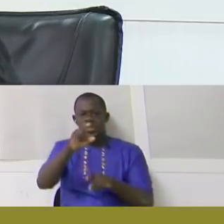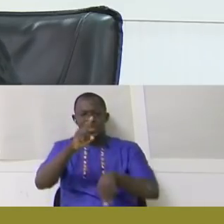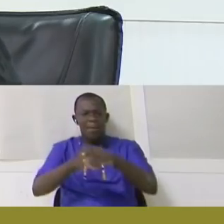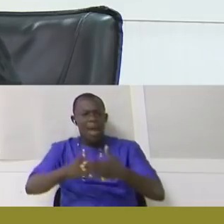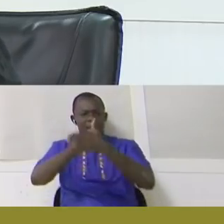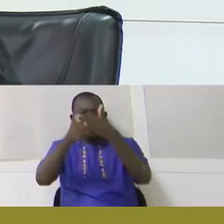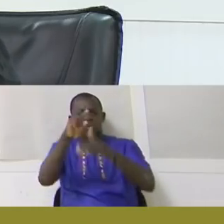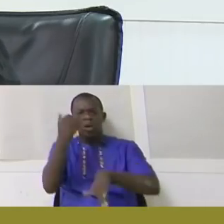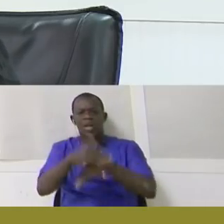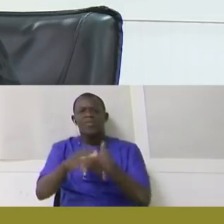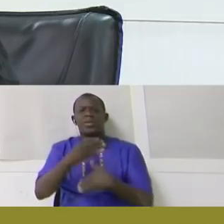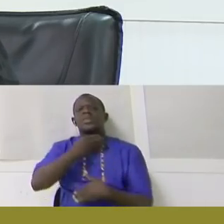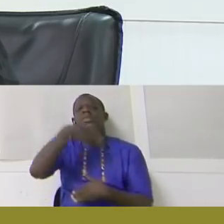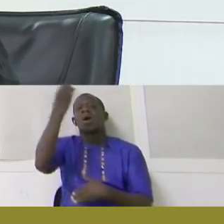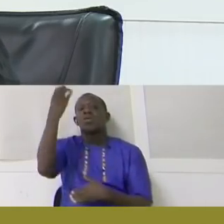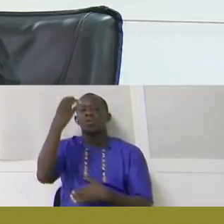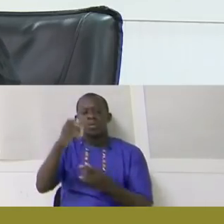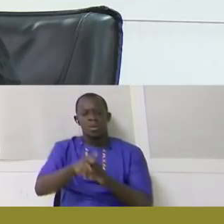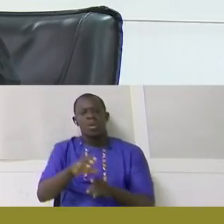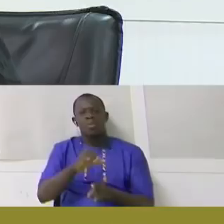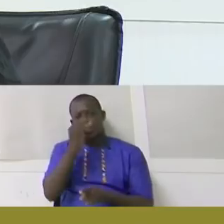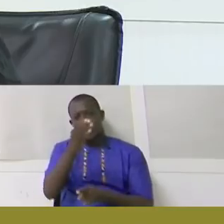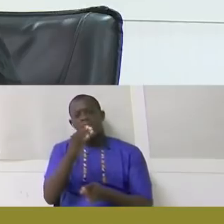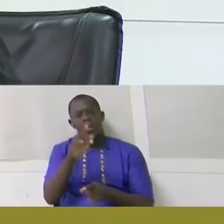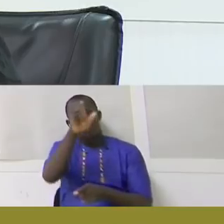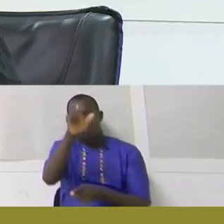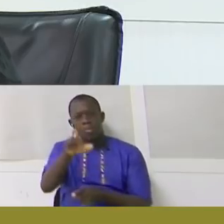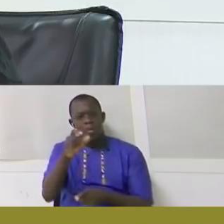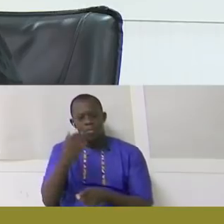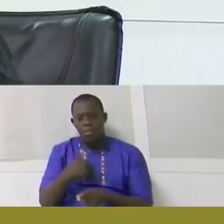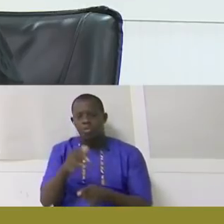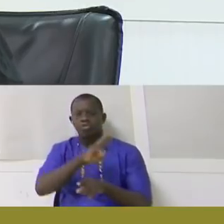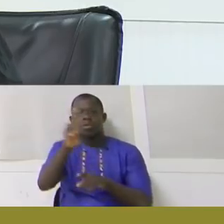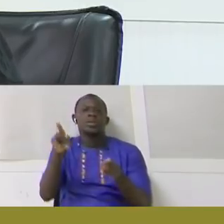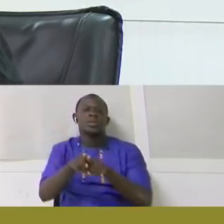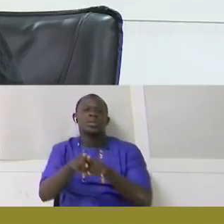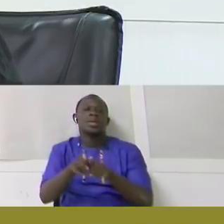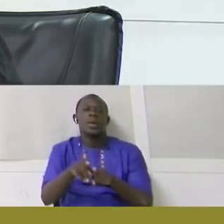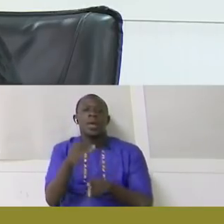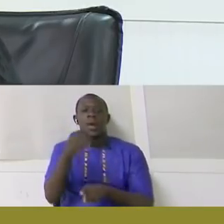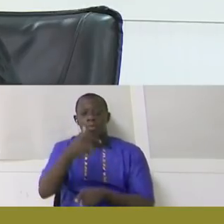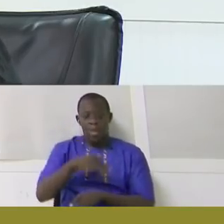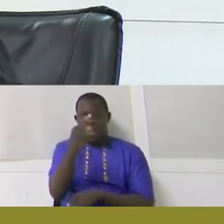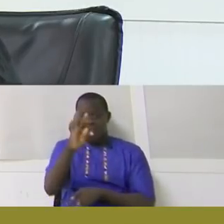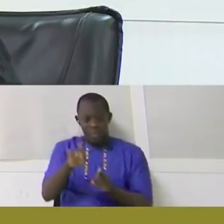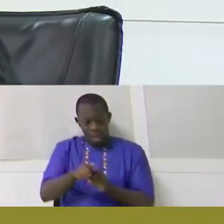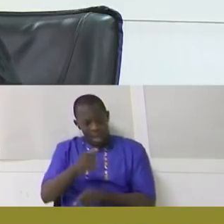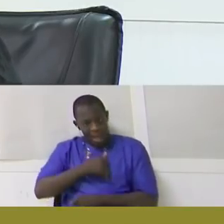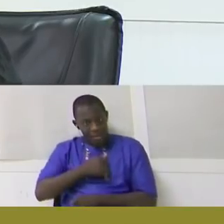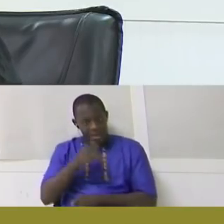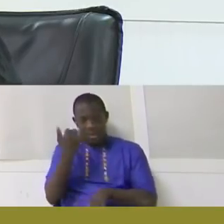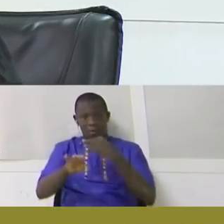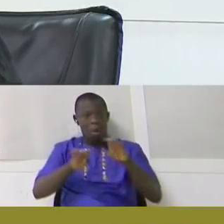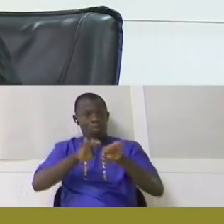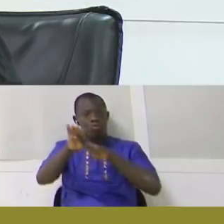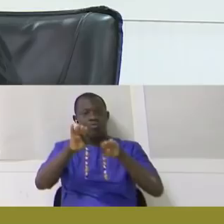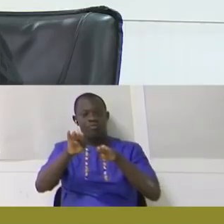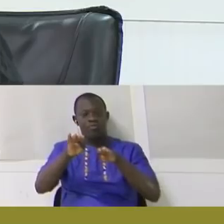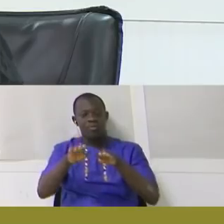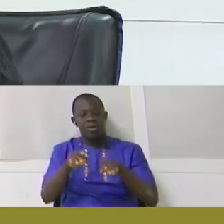when he attacked him? I said, people are not the same. I said, when I am scared, I am unable